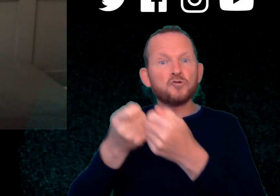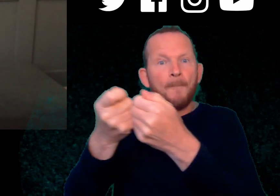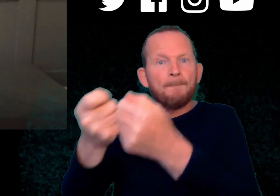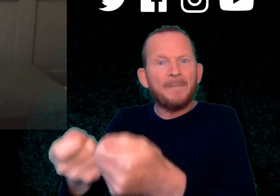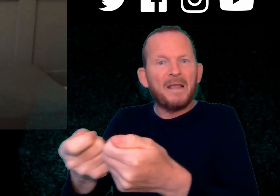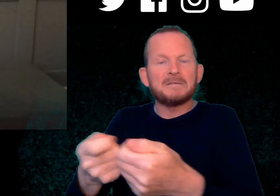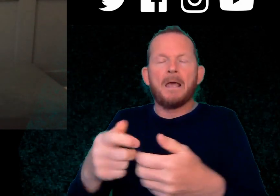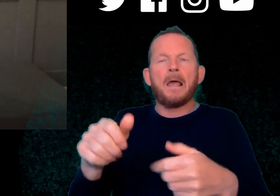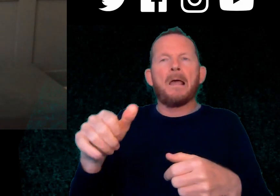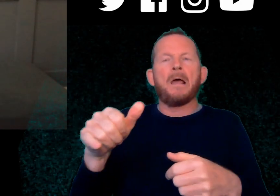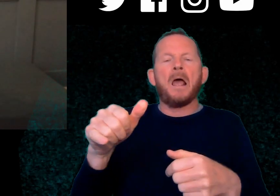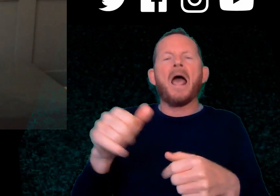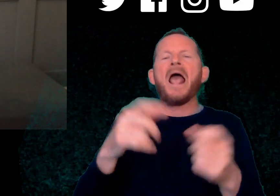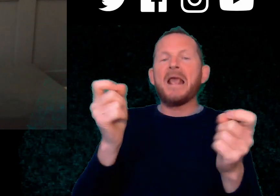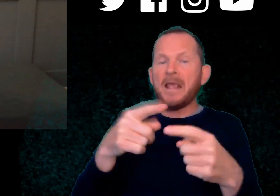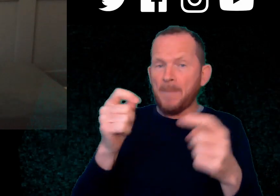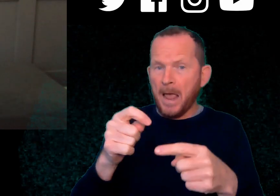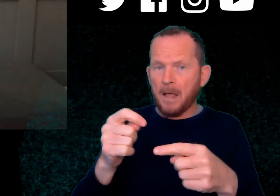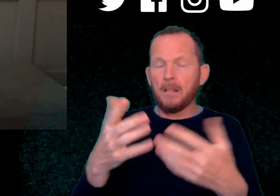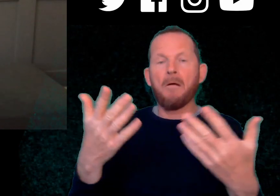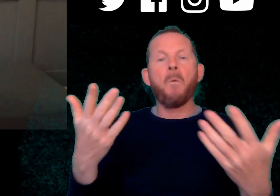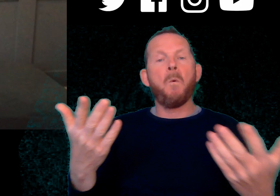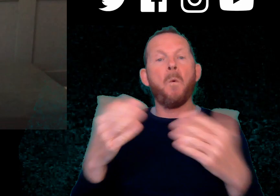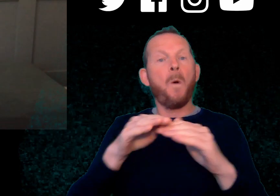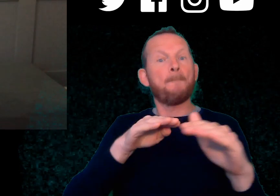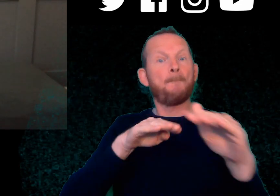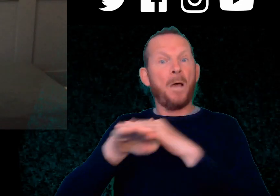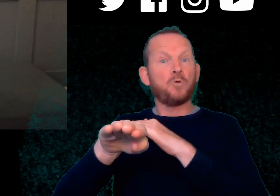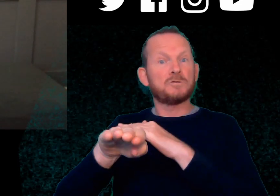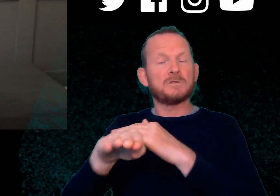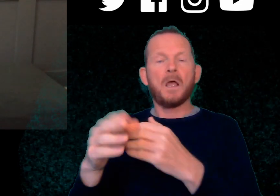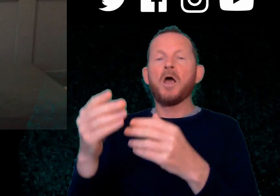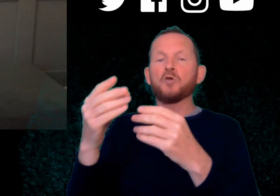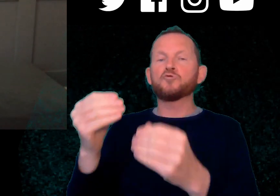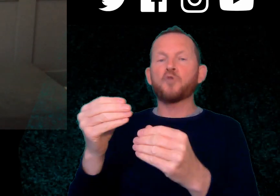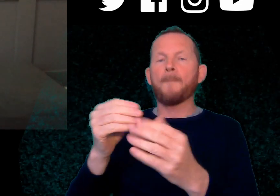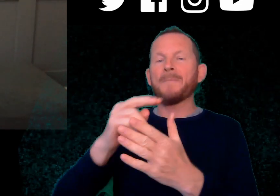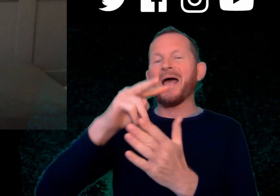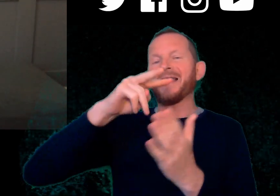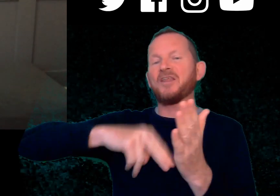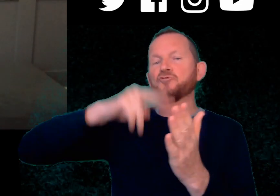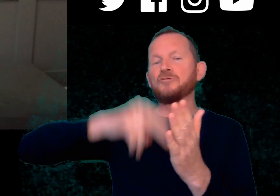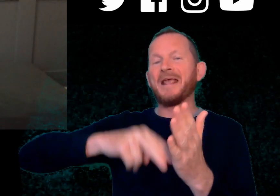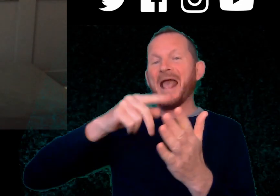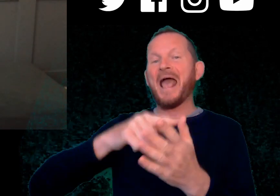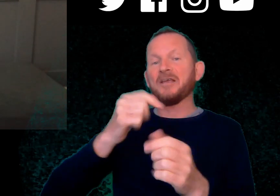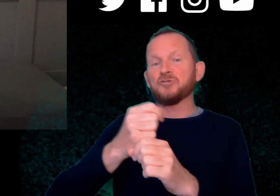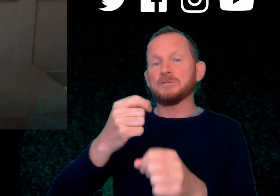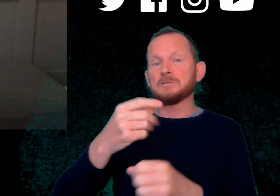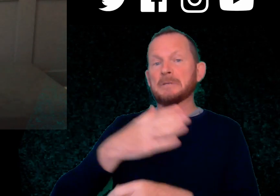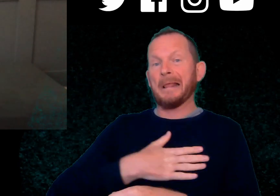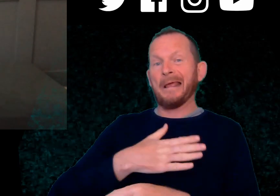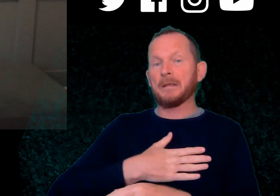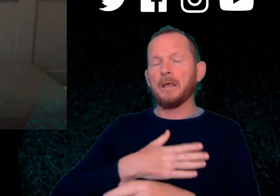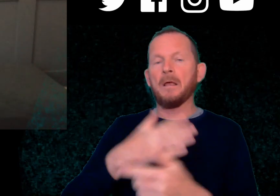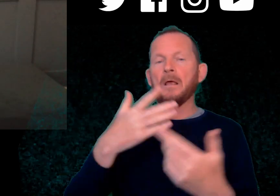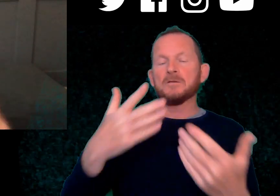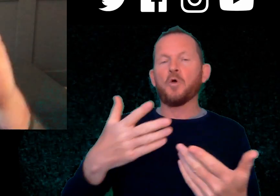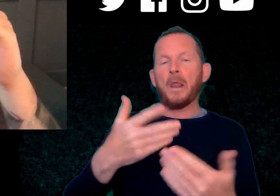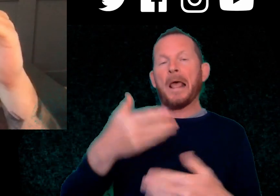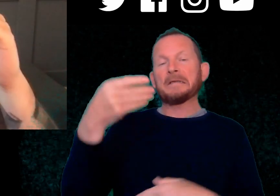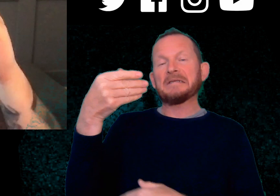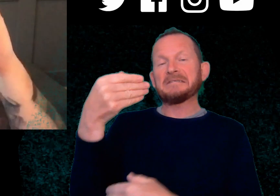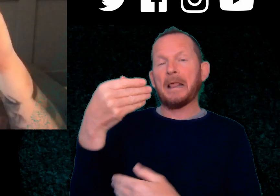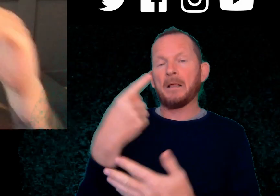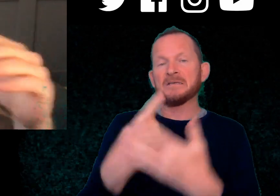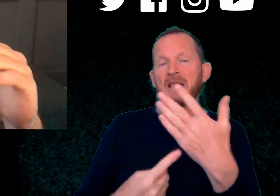usually via email. It can be by post as well for some literary agents, and you're basically pitching to them. So you